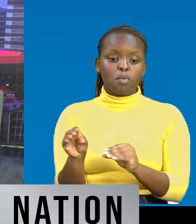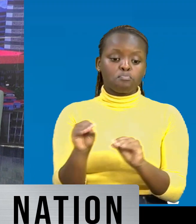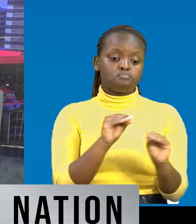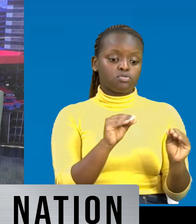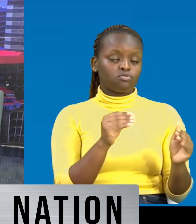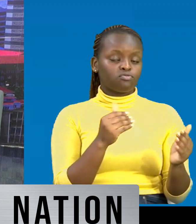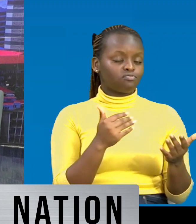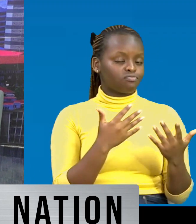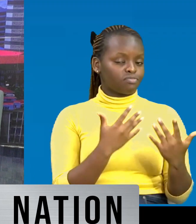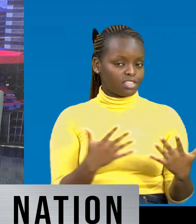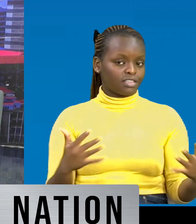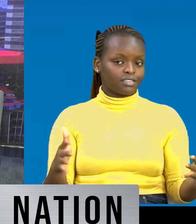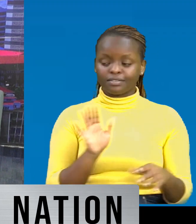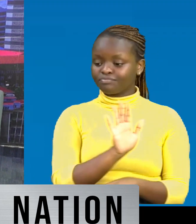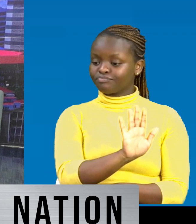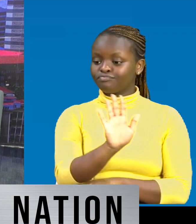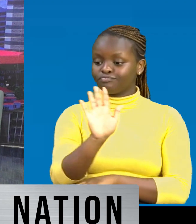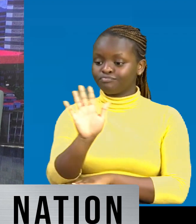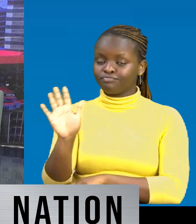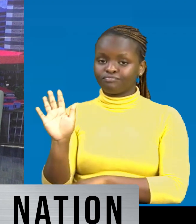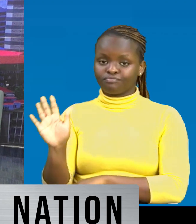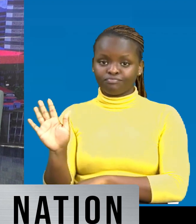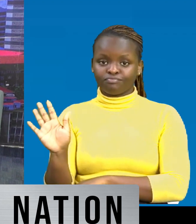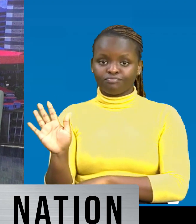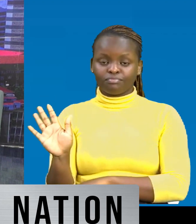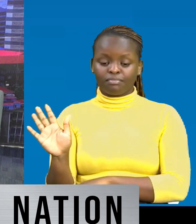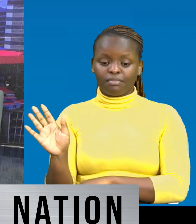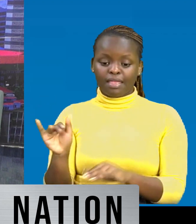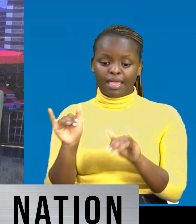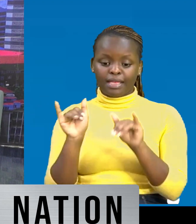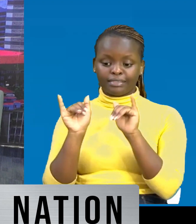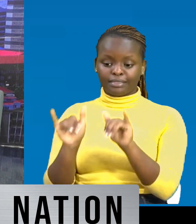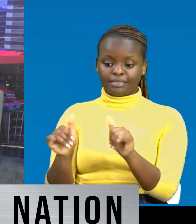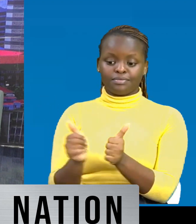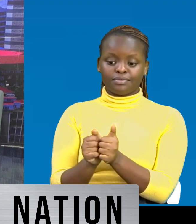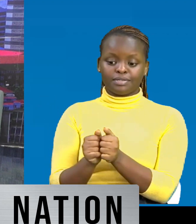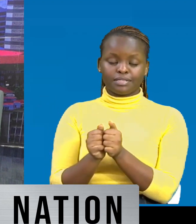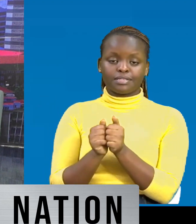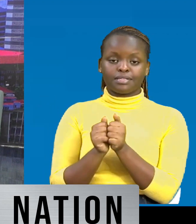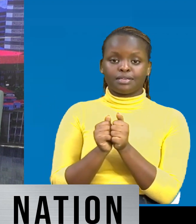can go and basically maybe reside with their maybe